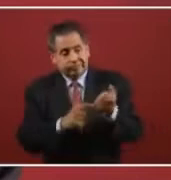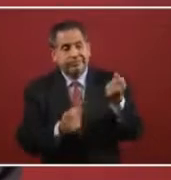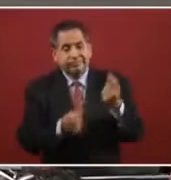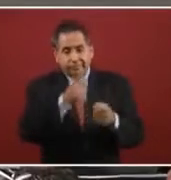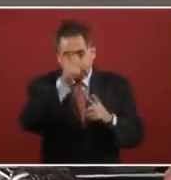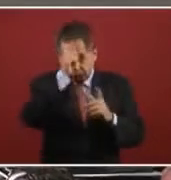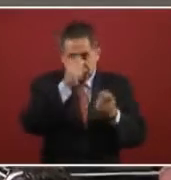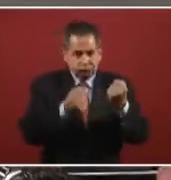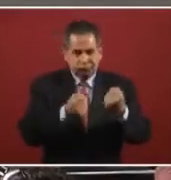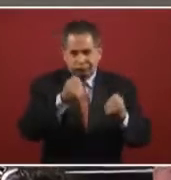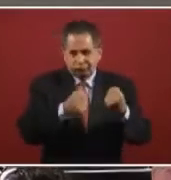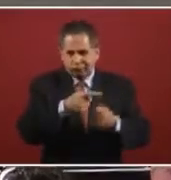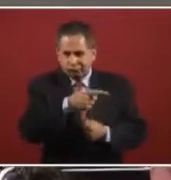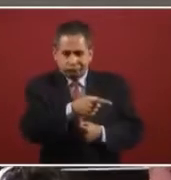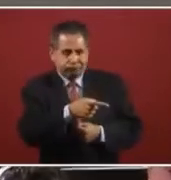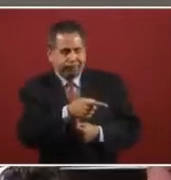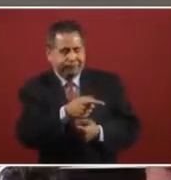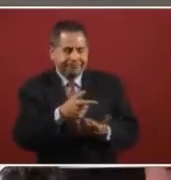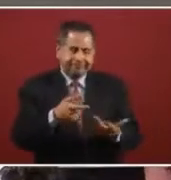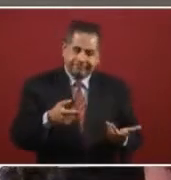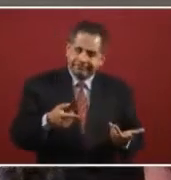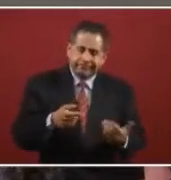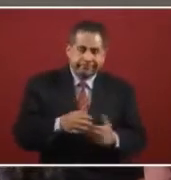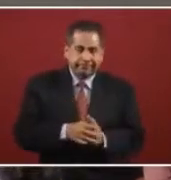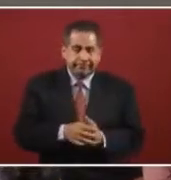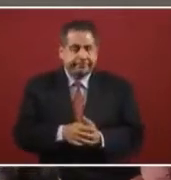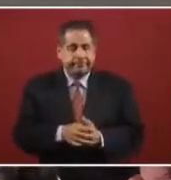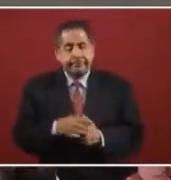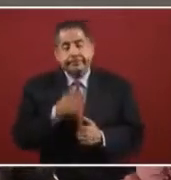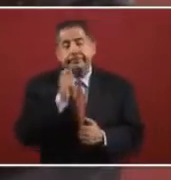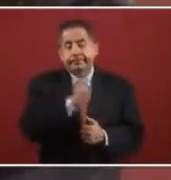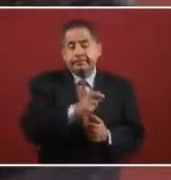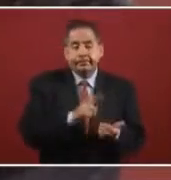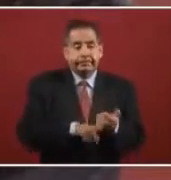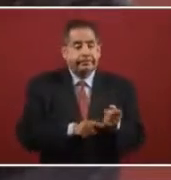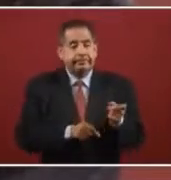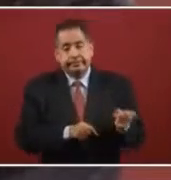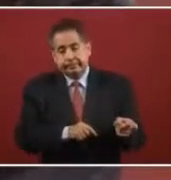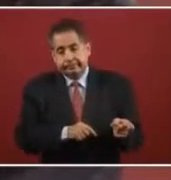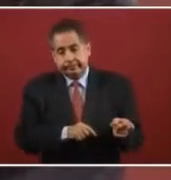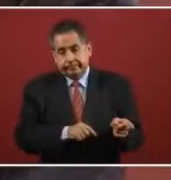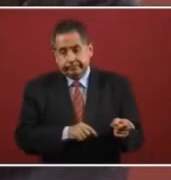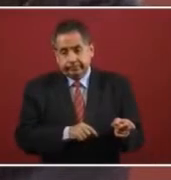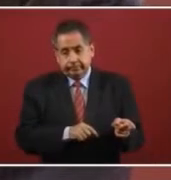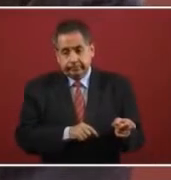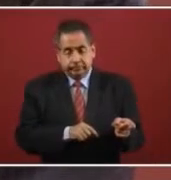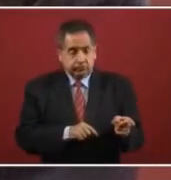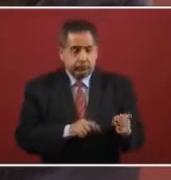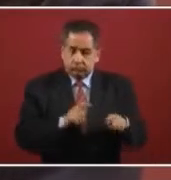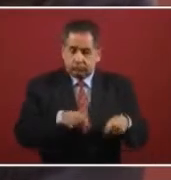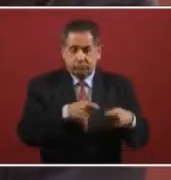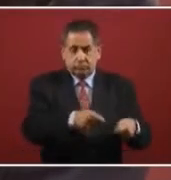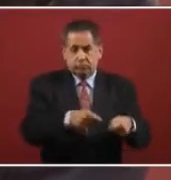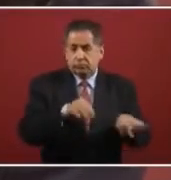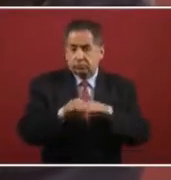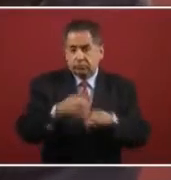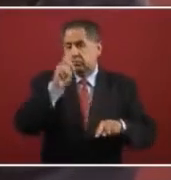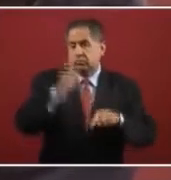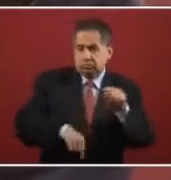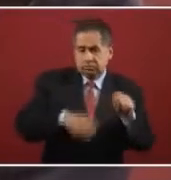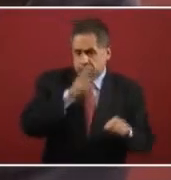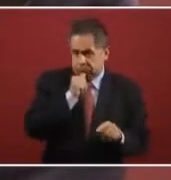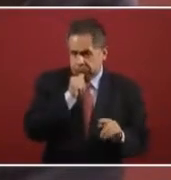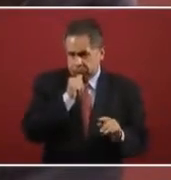choferes these se les debe de drivers mantener su trabajo. That they need to maintain